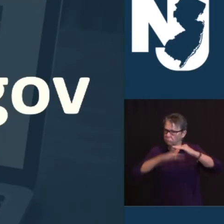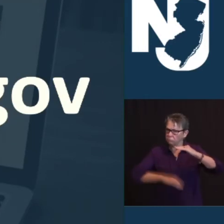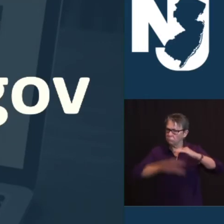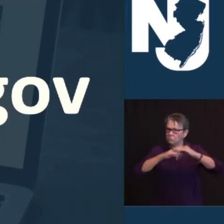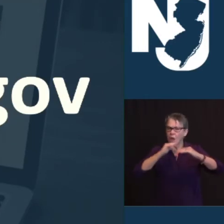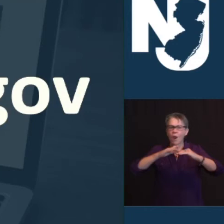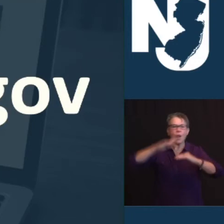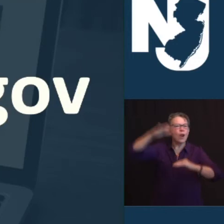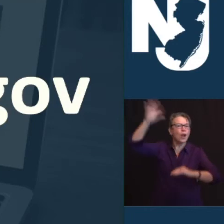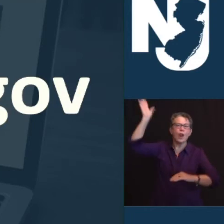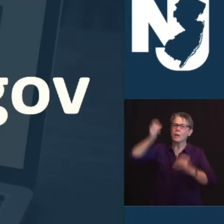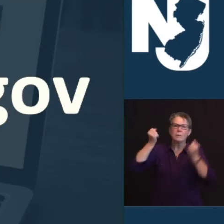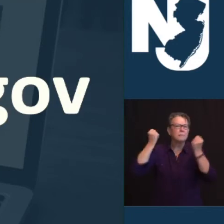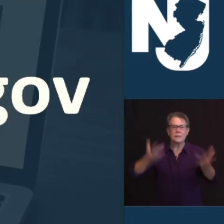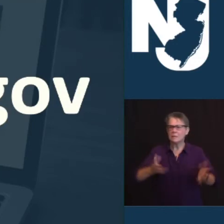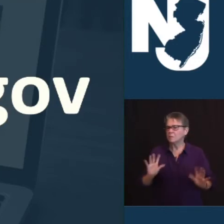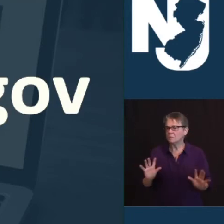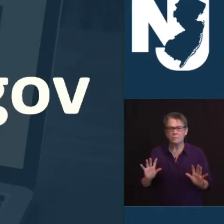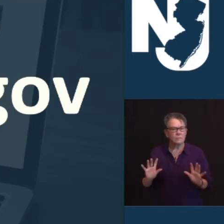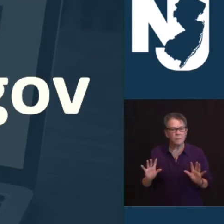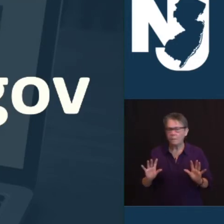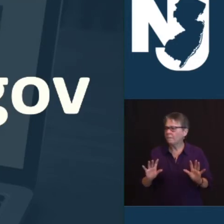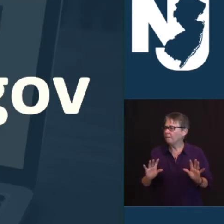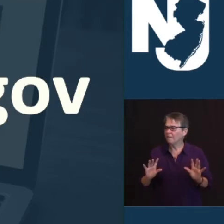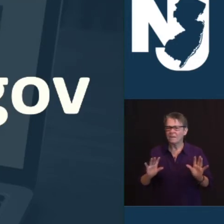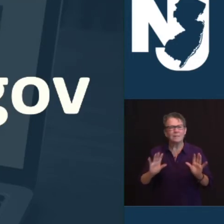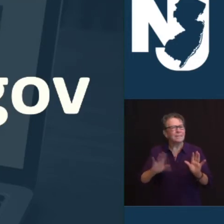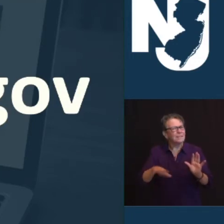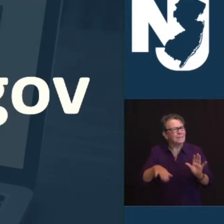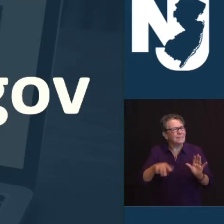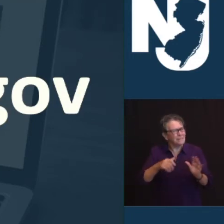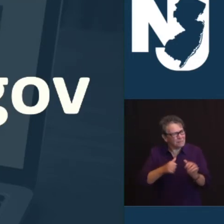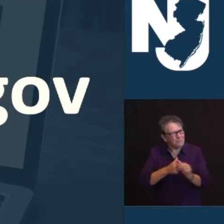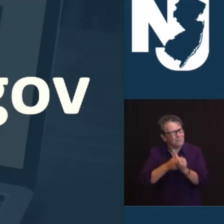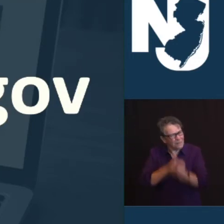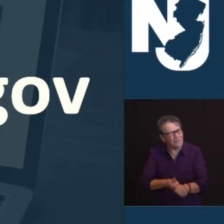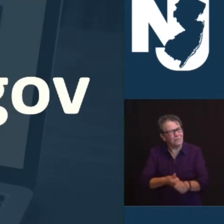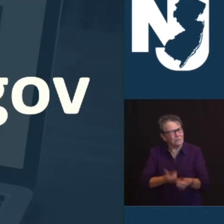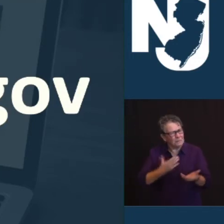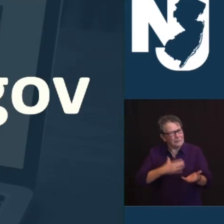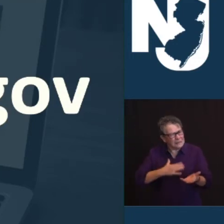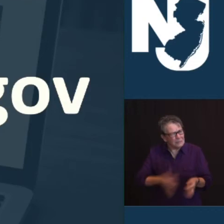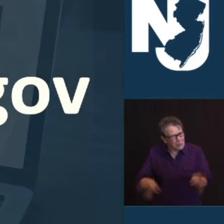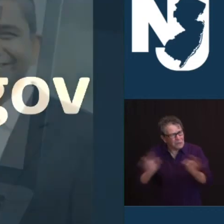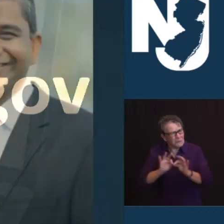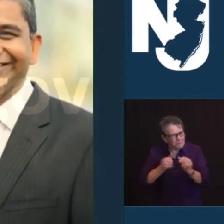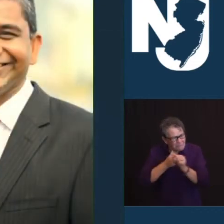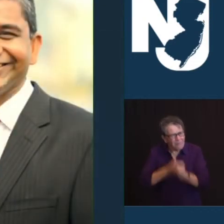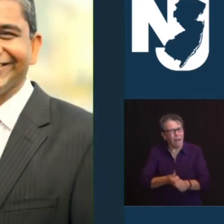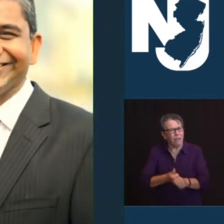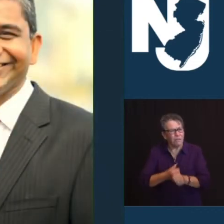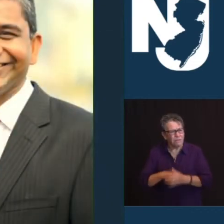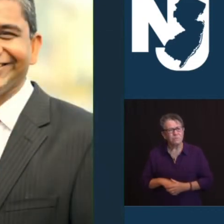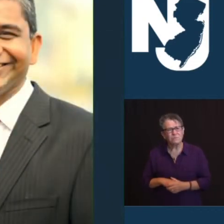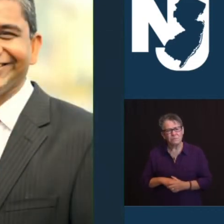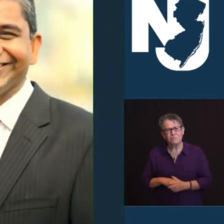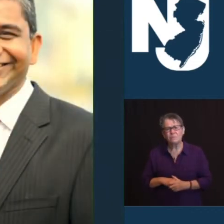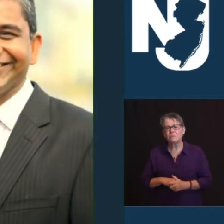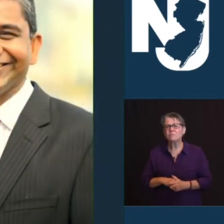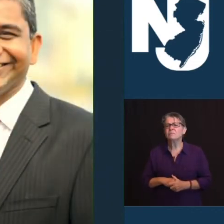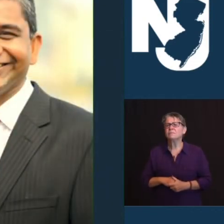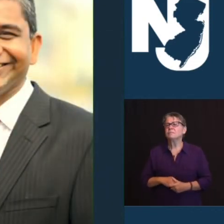on Thanksgiving. Folks, let's all do the right thing. Switching gears, I want to briefly recognize the